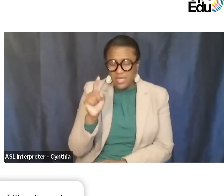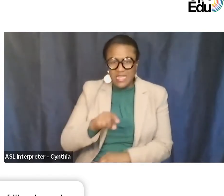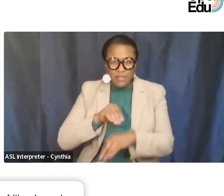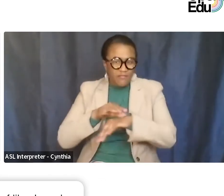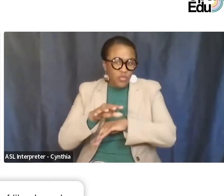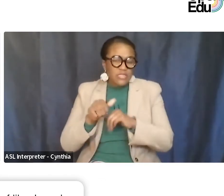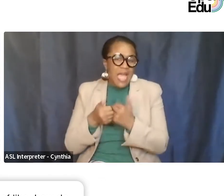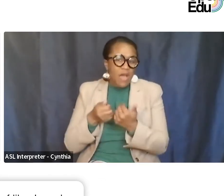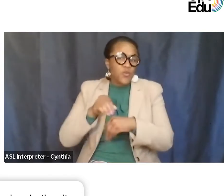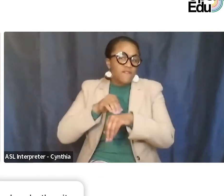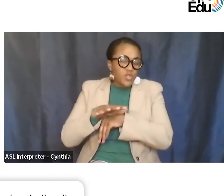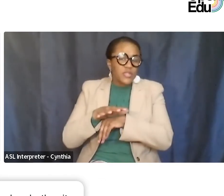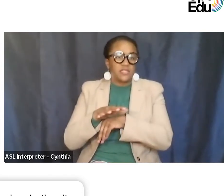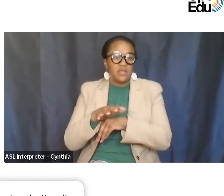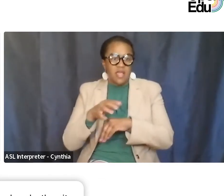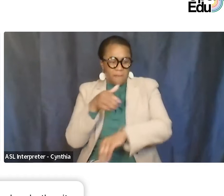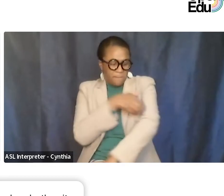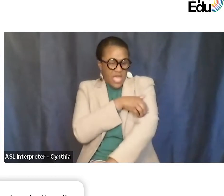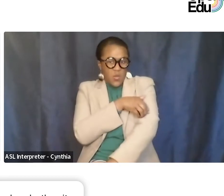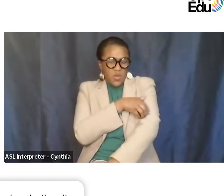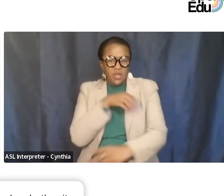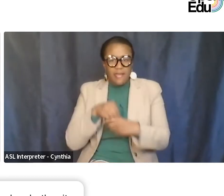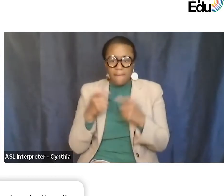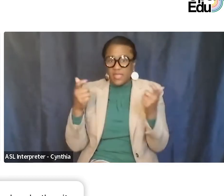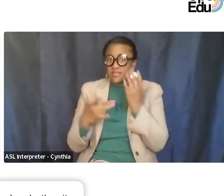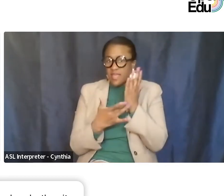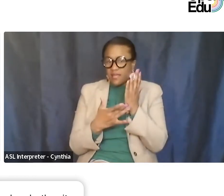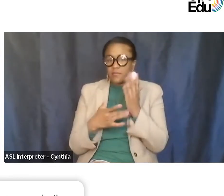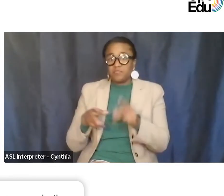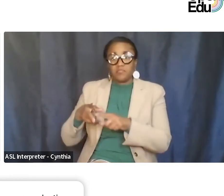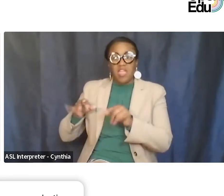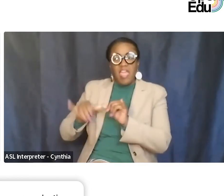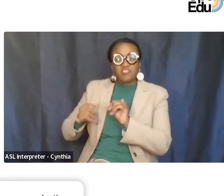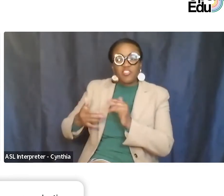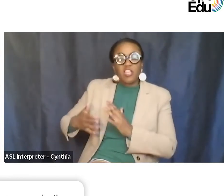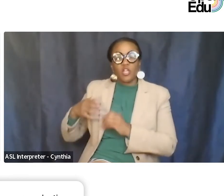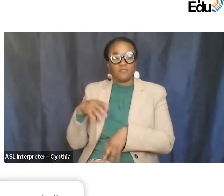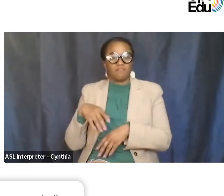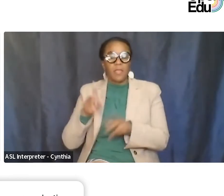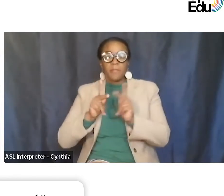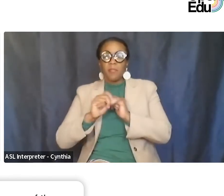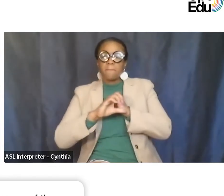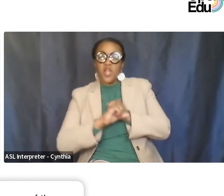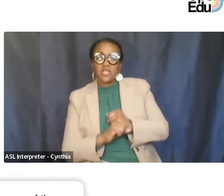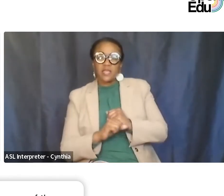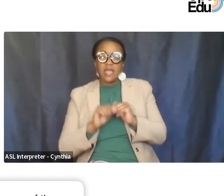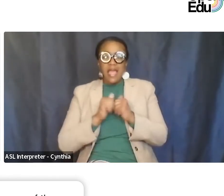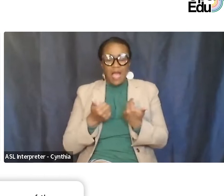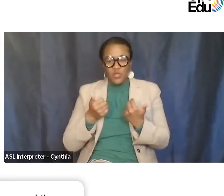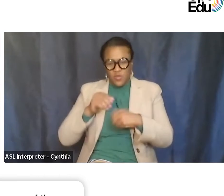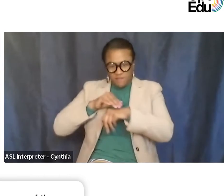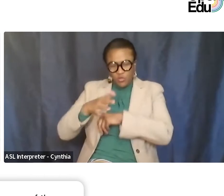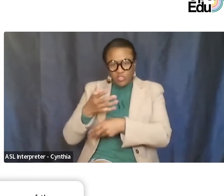of like, how do you influence incumbents of power in big tech, whether it is the engineers, whether it's the people who are marketing, how do you influence trust and safety